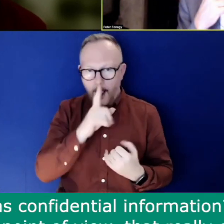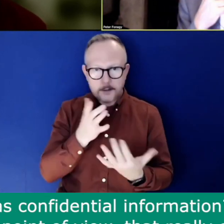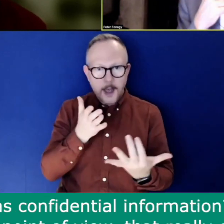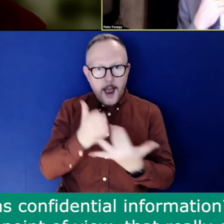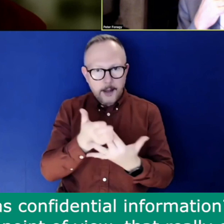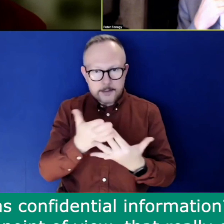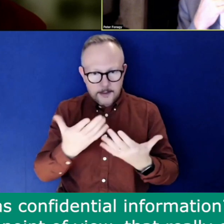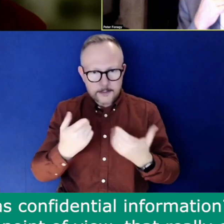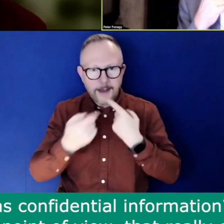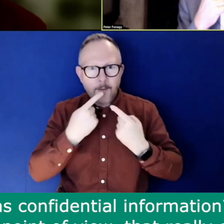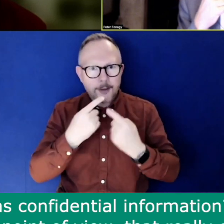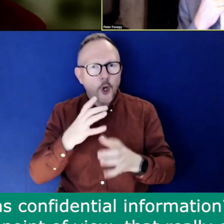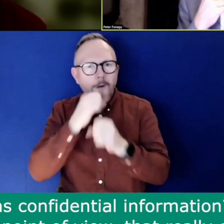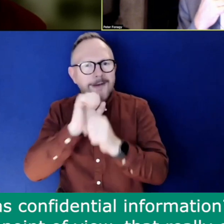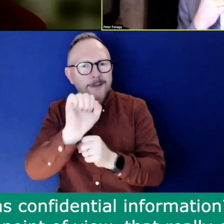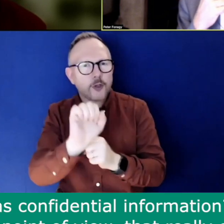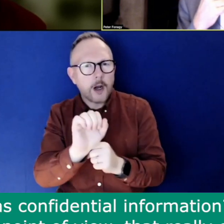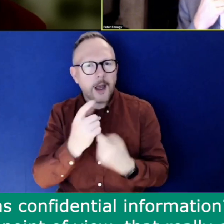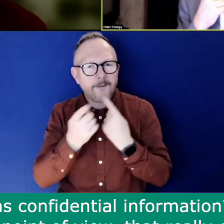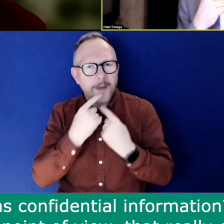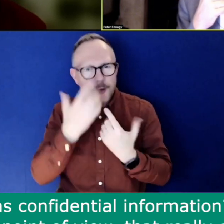regarded as confidential information.